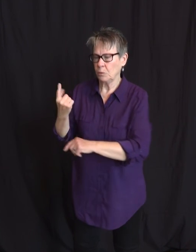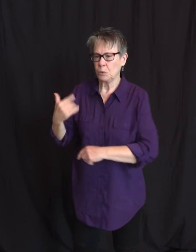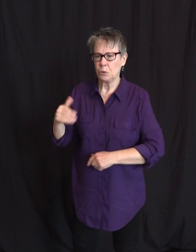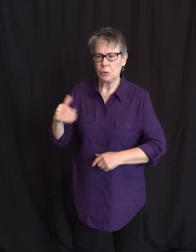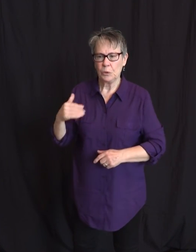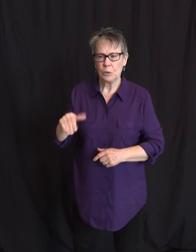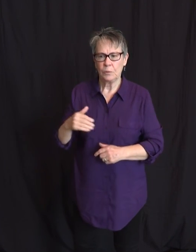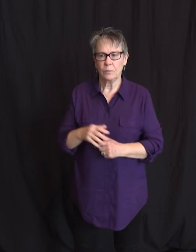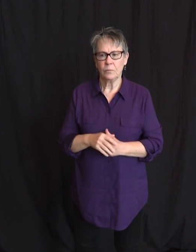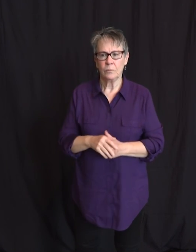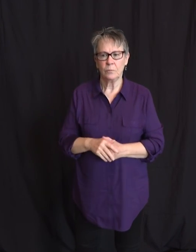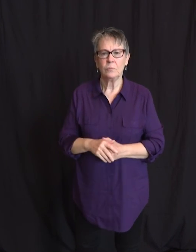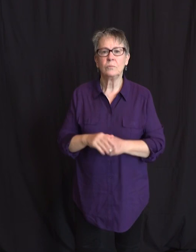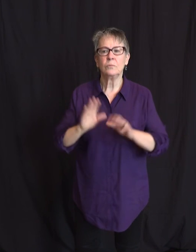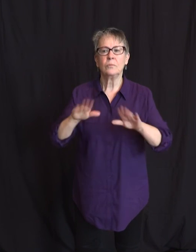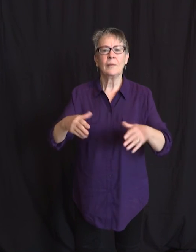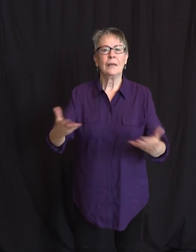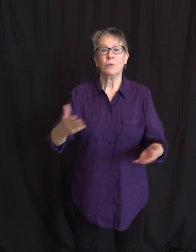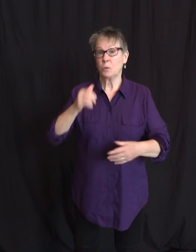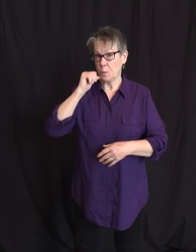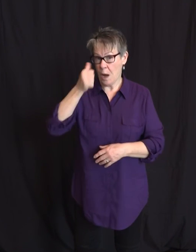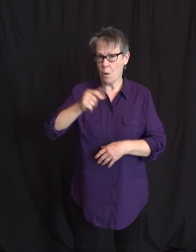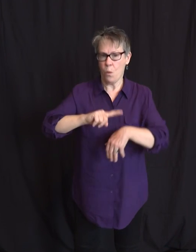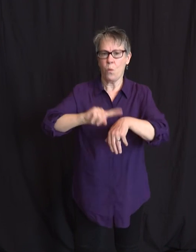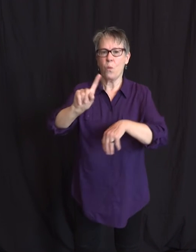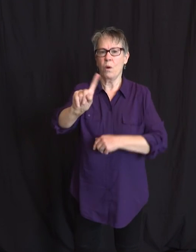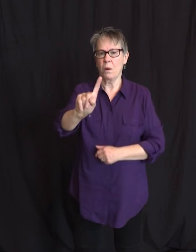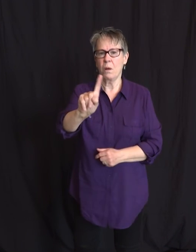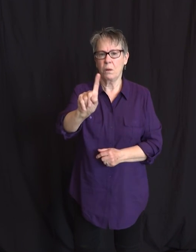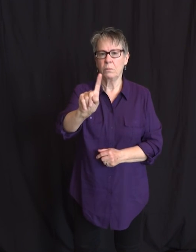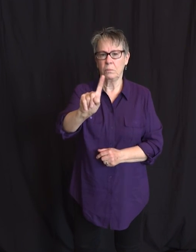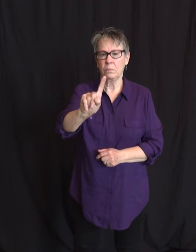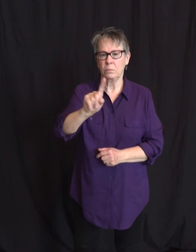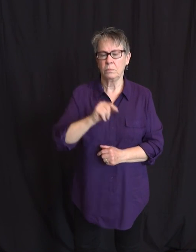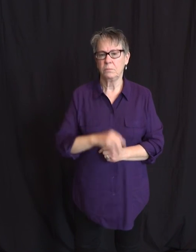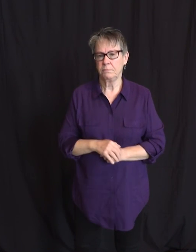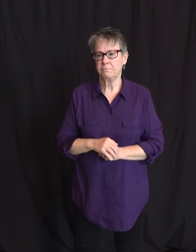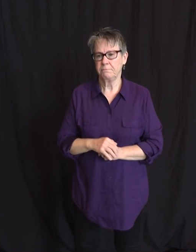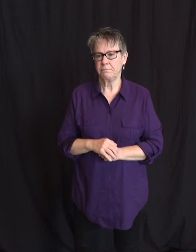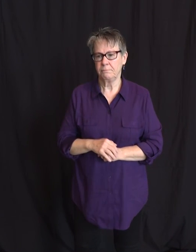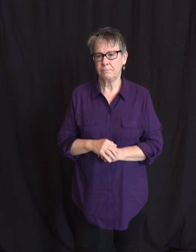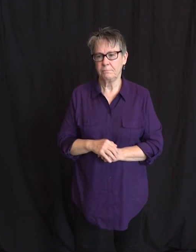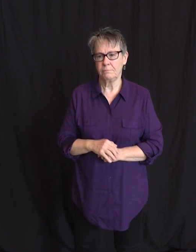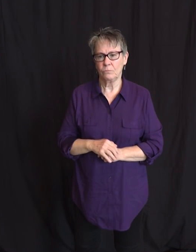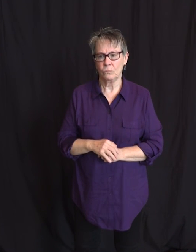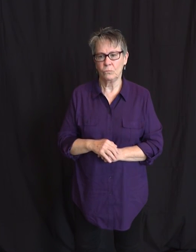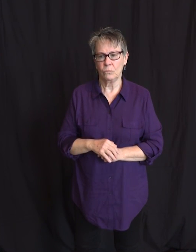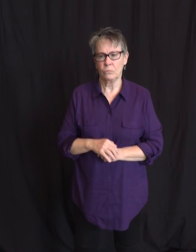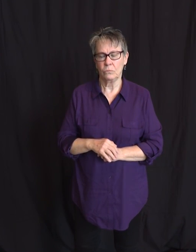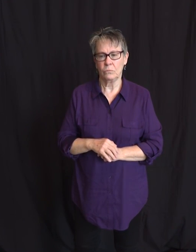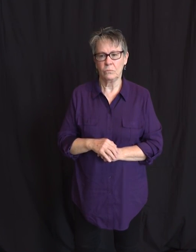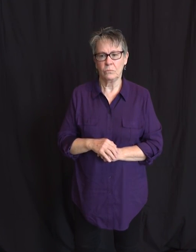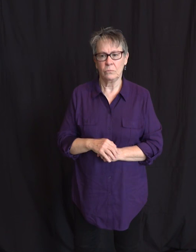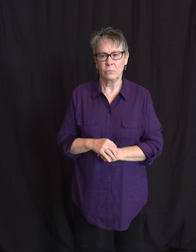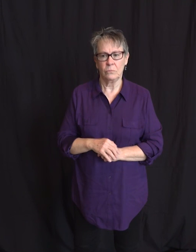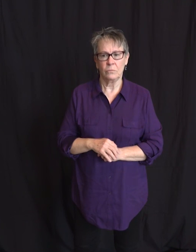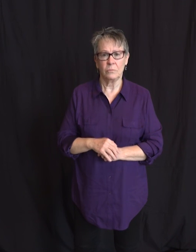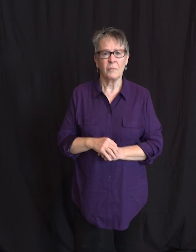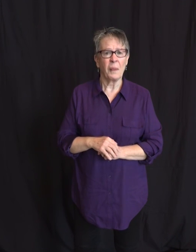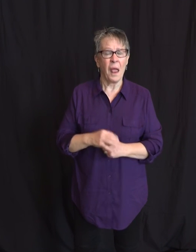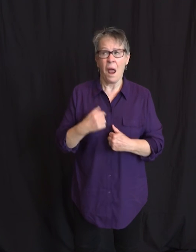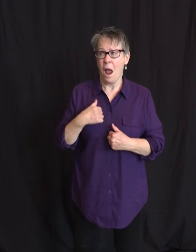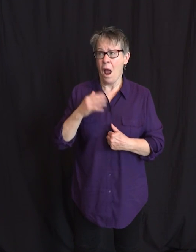here tomorrow, almost certainly at 1 p.m., and I'll be shocked if that is shifted otherwise, so we'll see you back